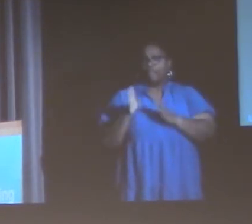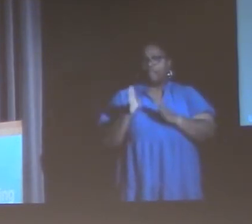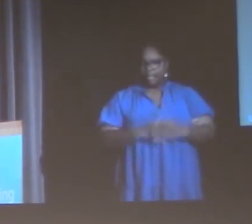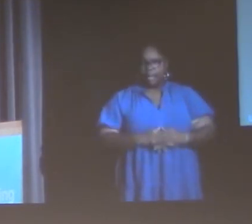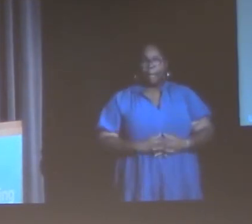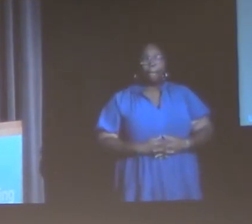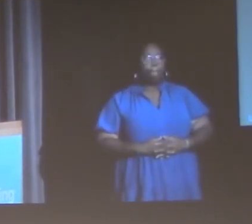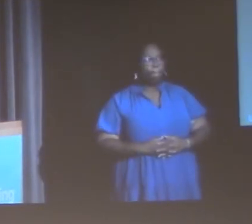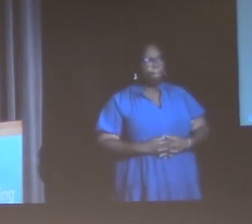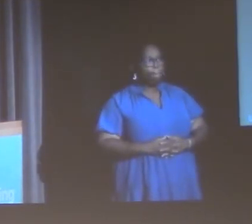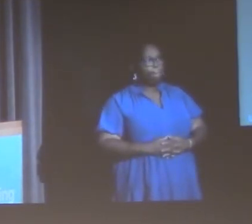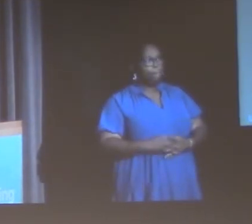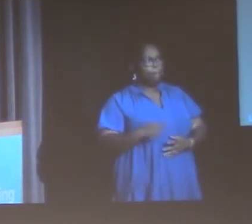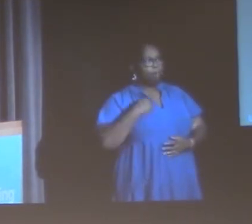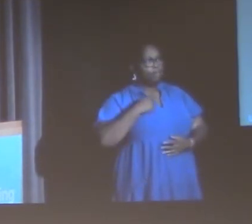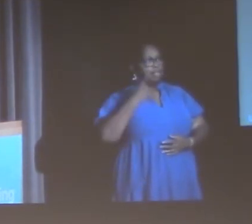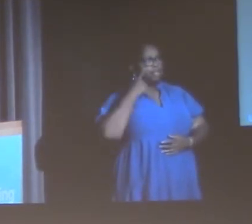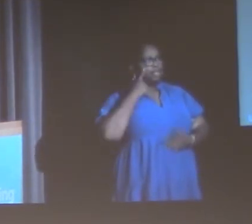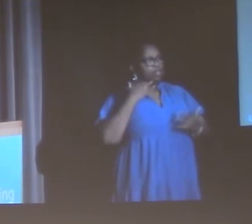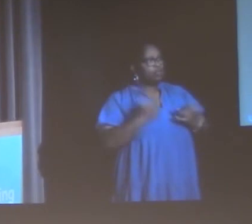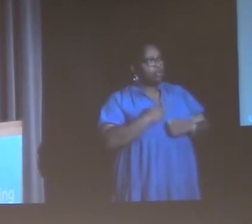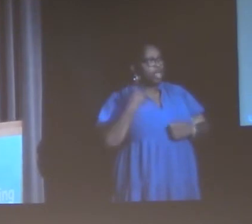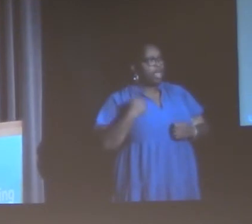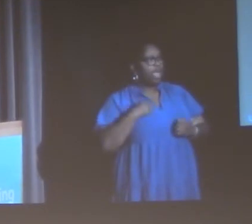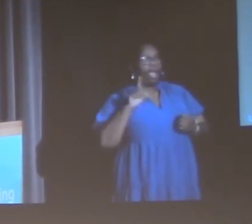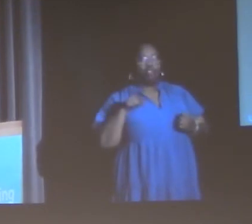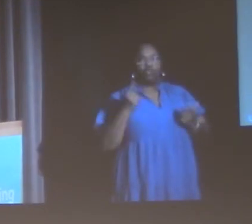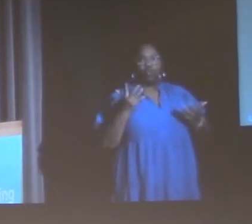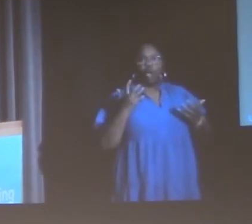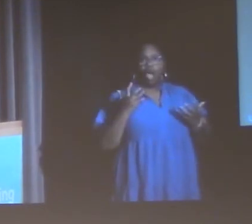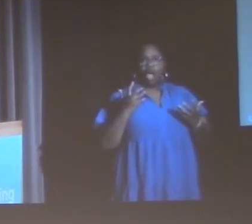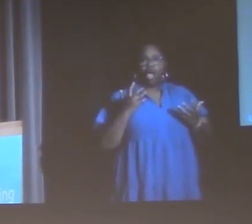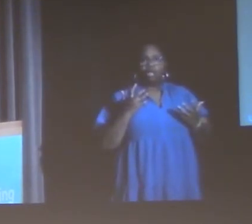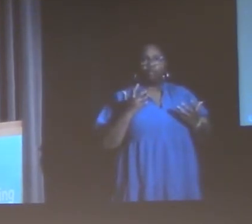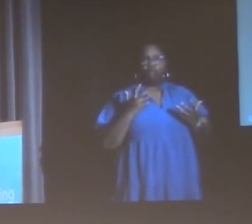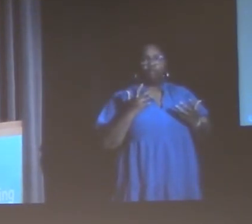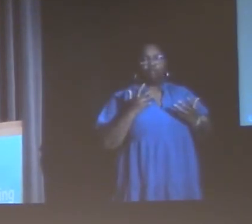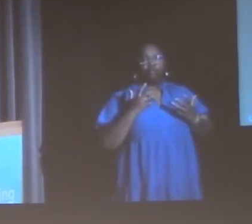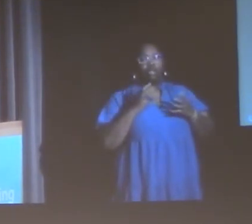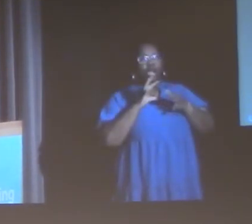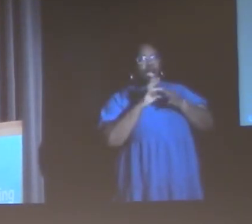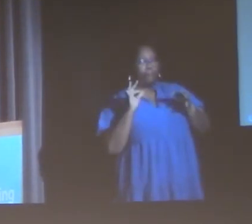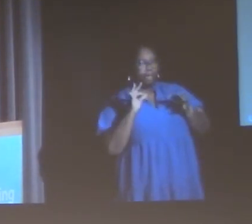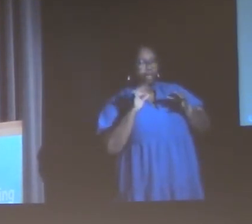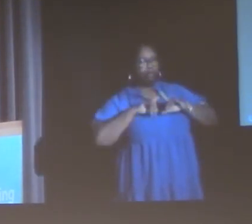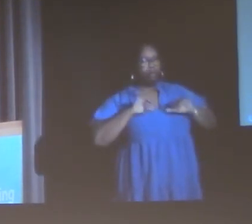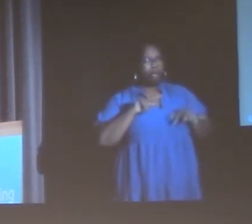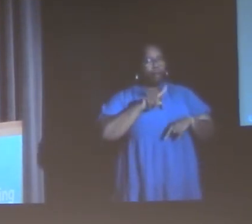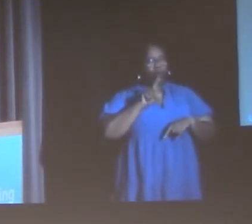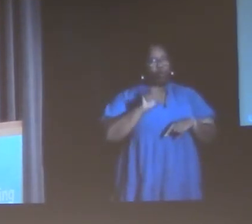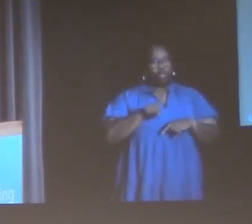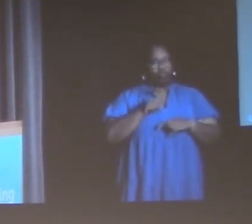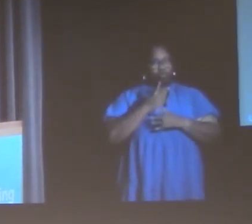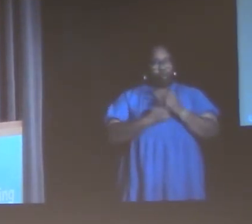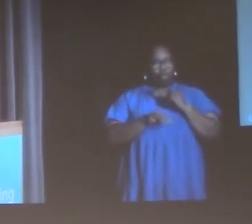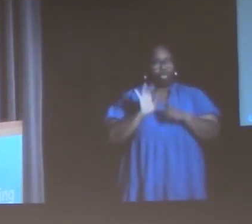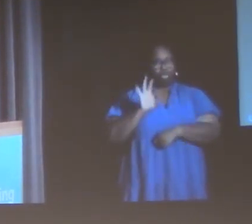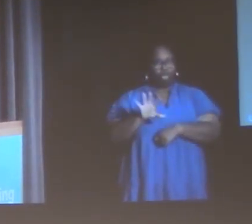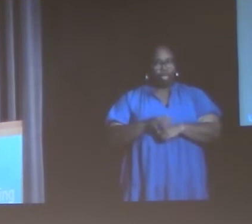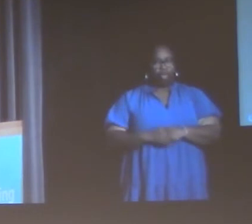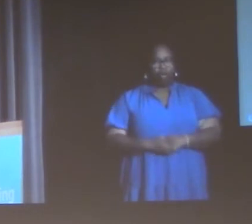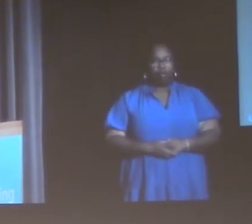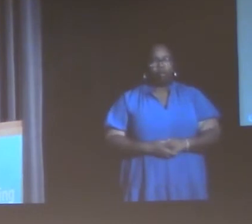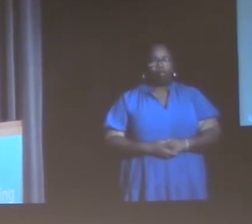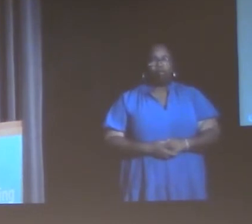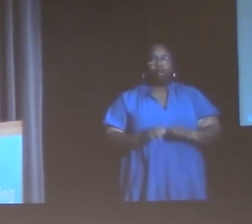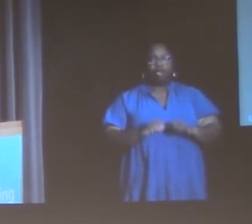And I think today I just wanted this is a comment, but also a question about how y'all have